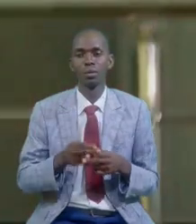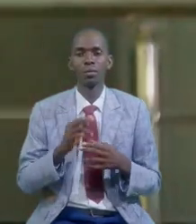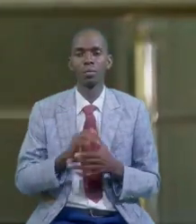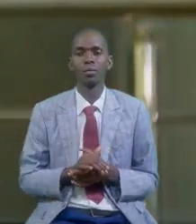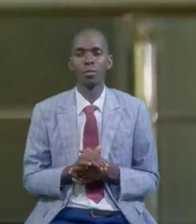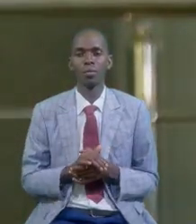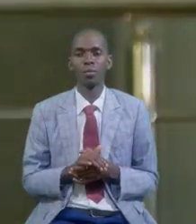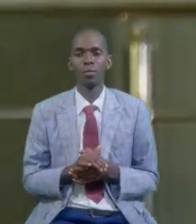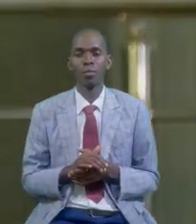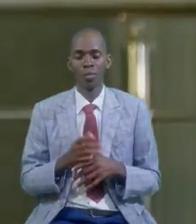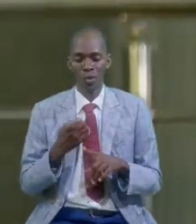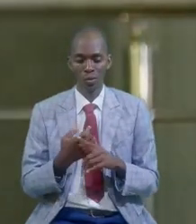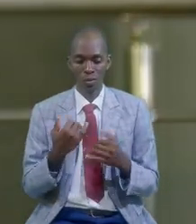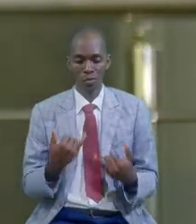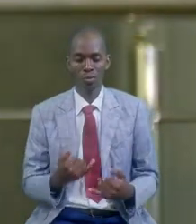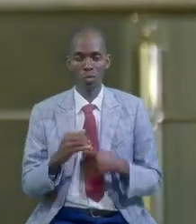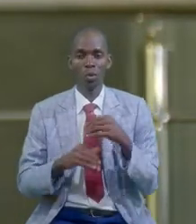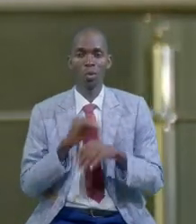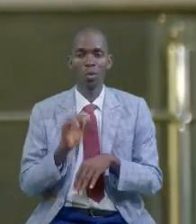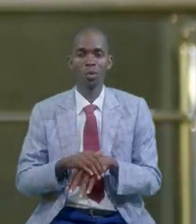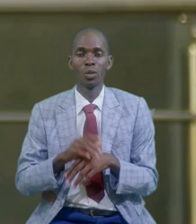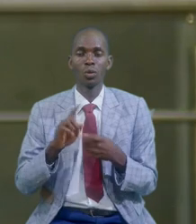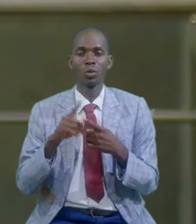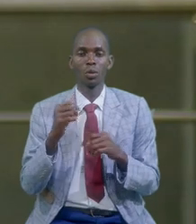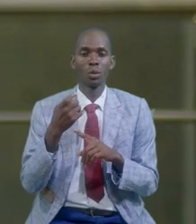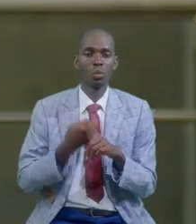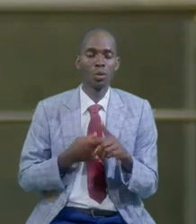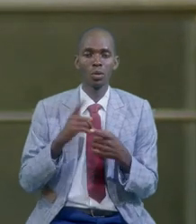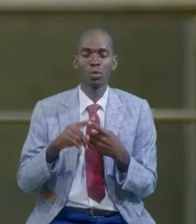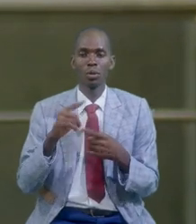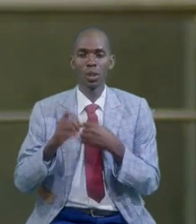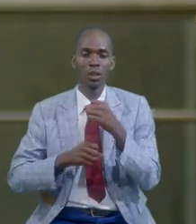Amen. From today to the months and the years to come,